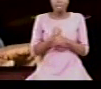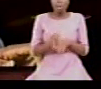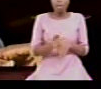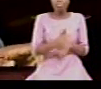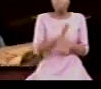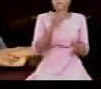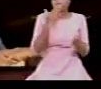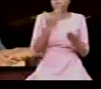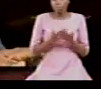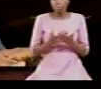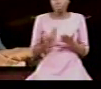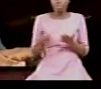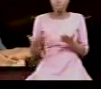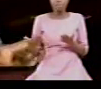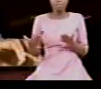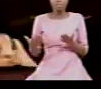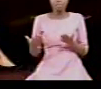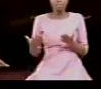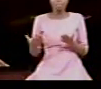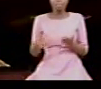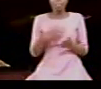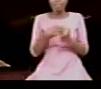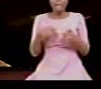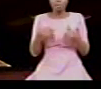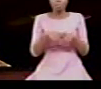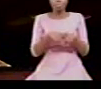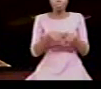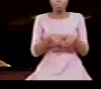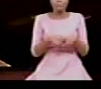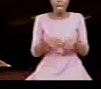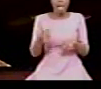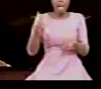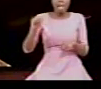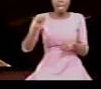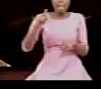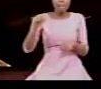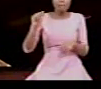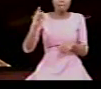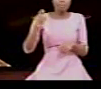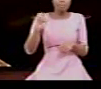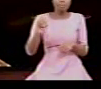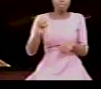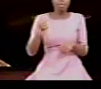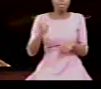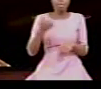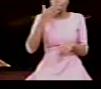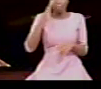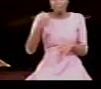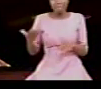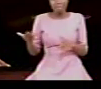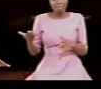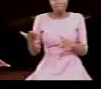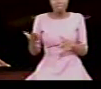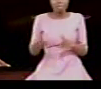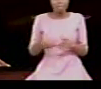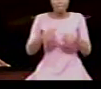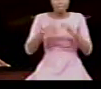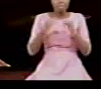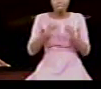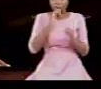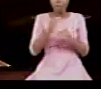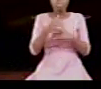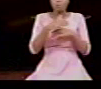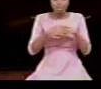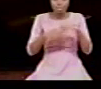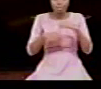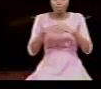thou good things, and likewise Lazarus evil things, if you like, but now is comforted